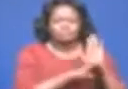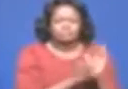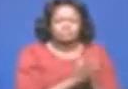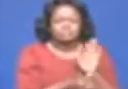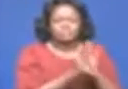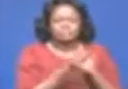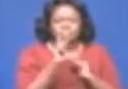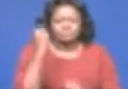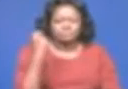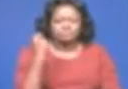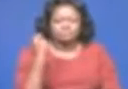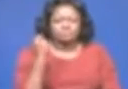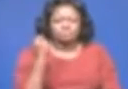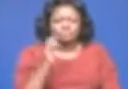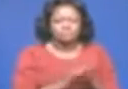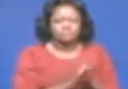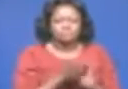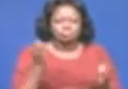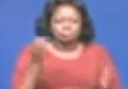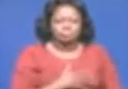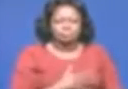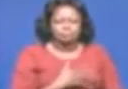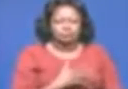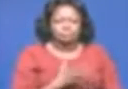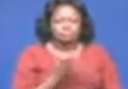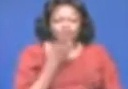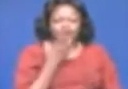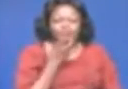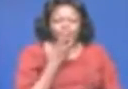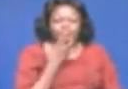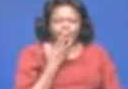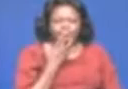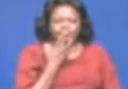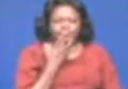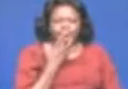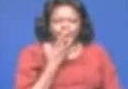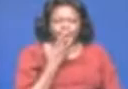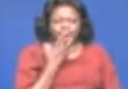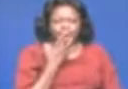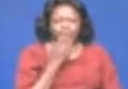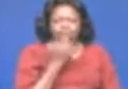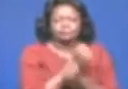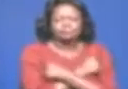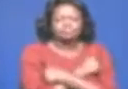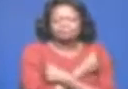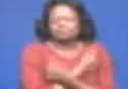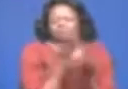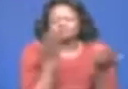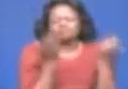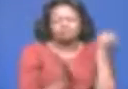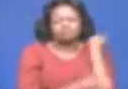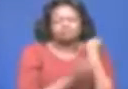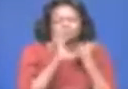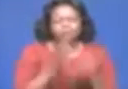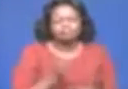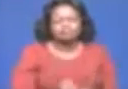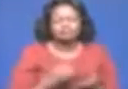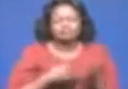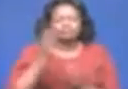Kenya, without fear, favor, affection, or ill will. So help me God.